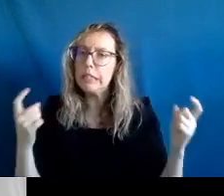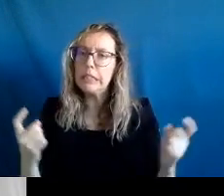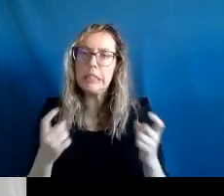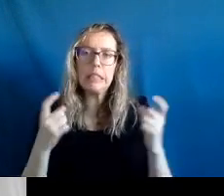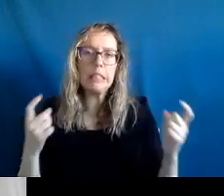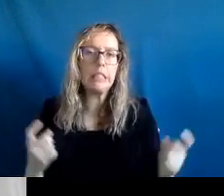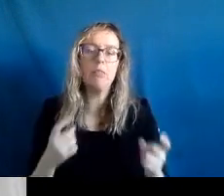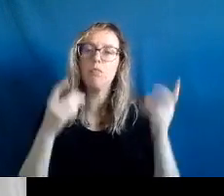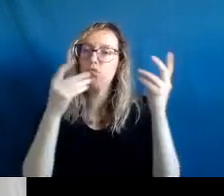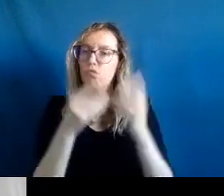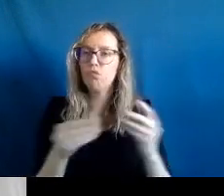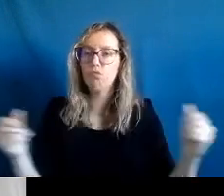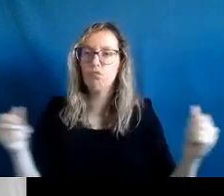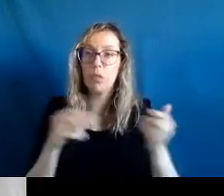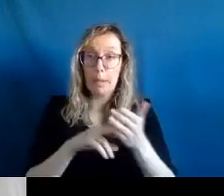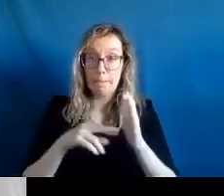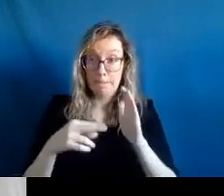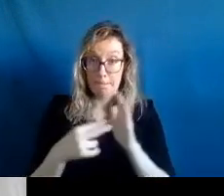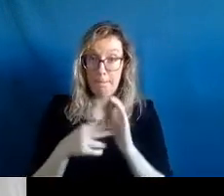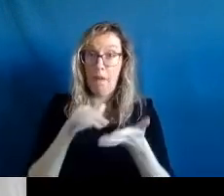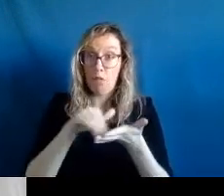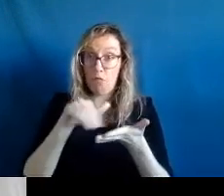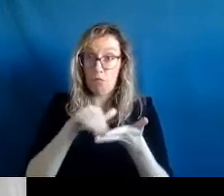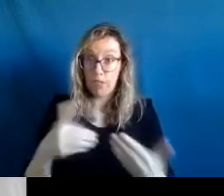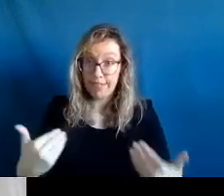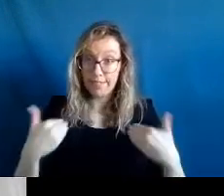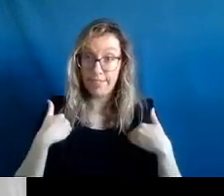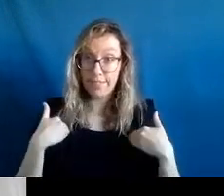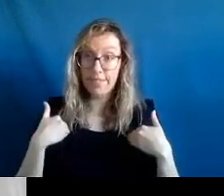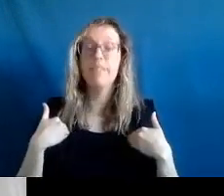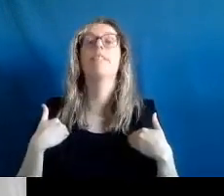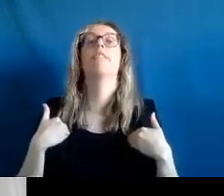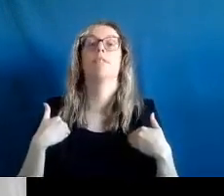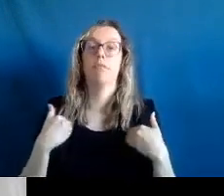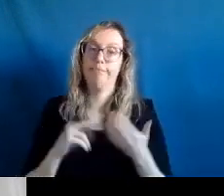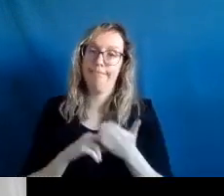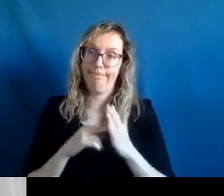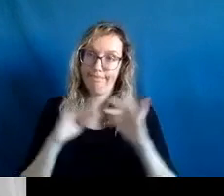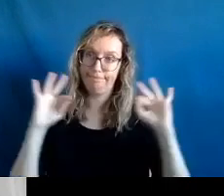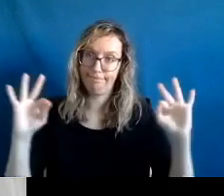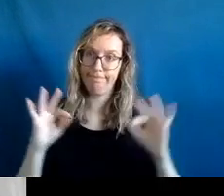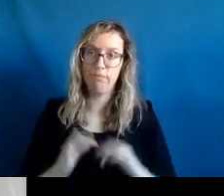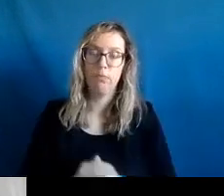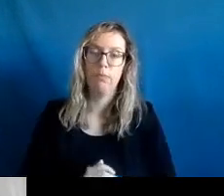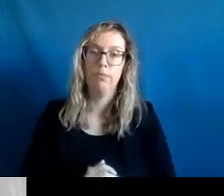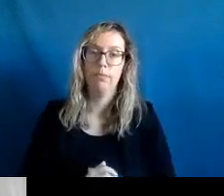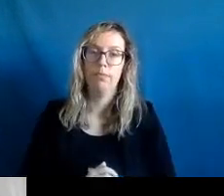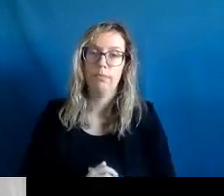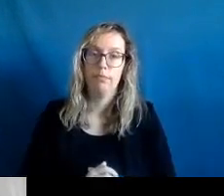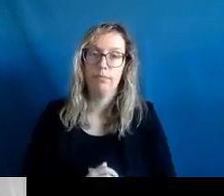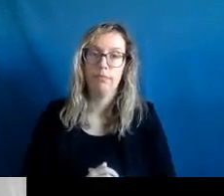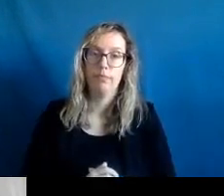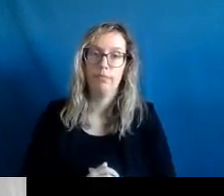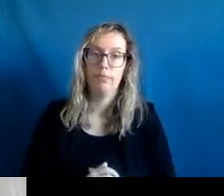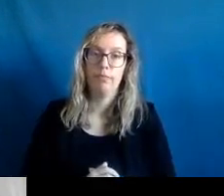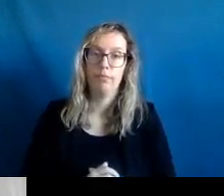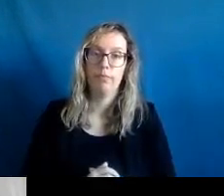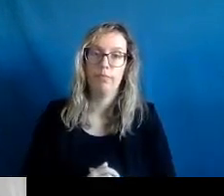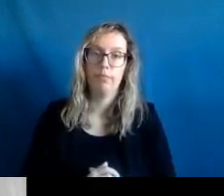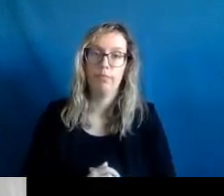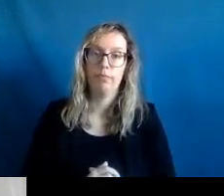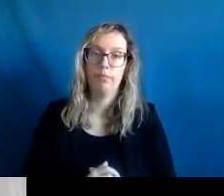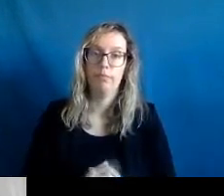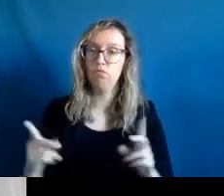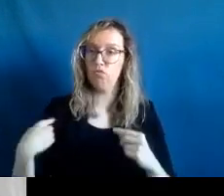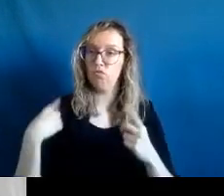Where there is forgiveness of these, there is no longer any offering for sin. Therefore, my friends, since we have confidence